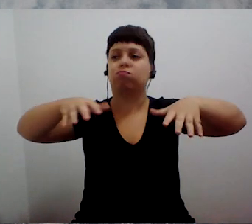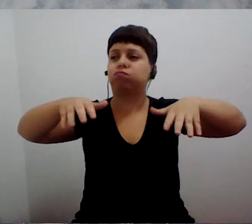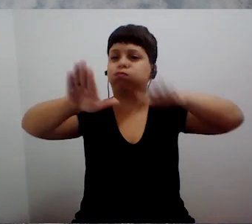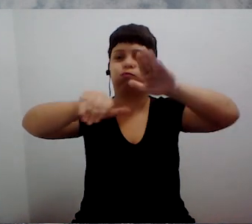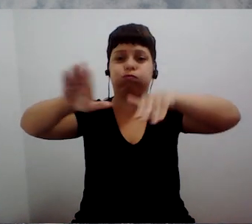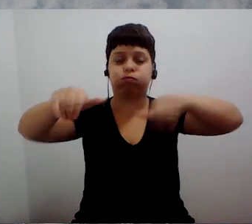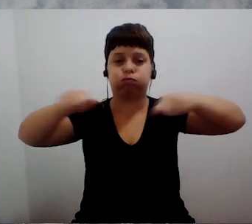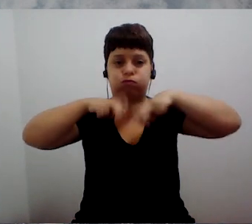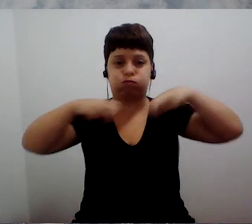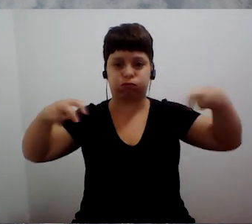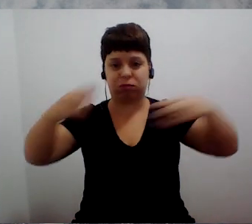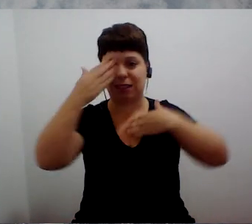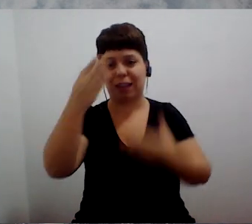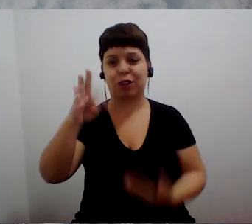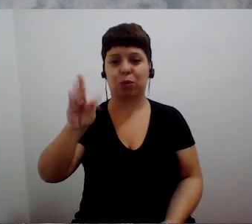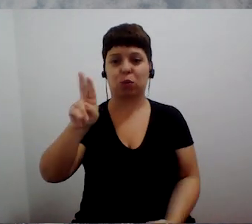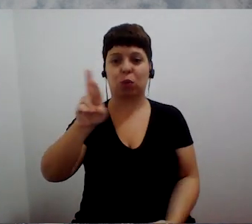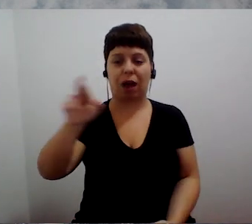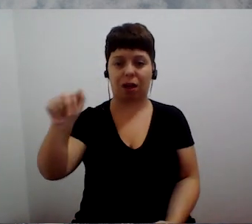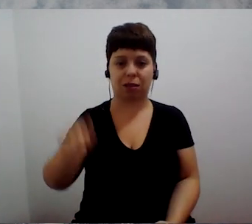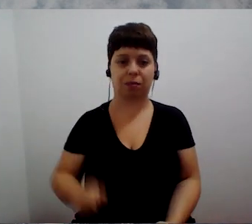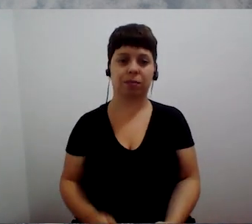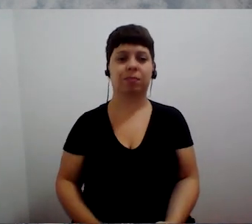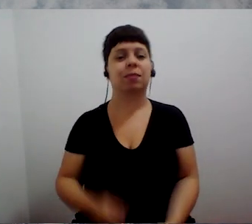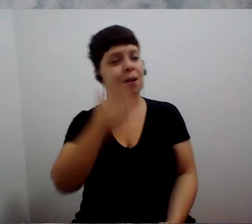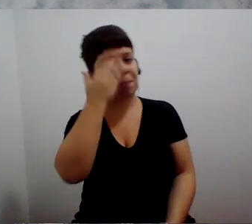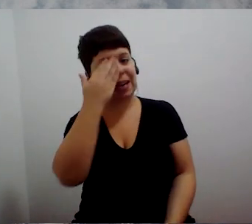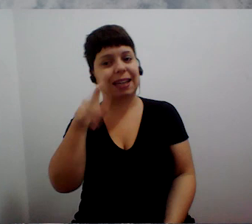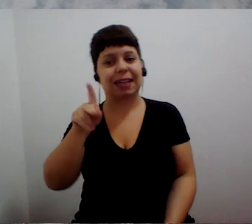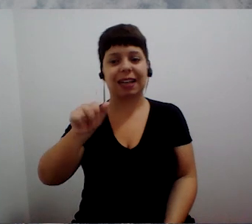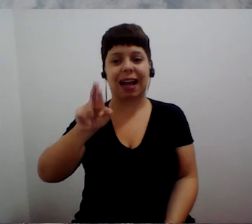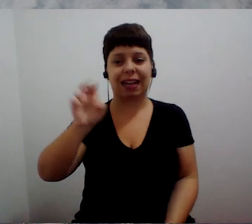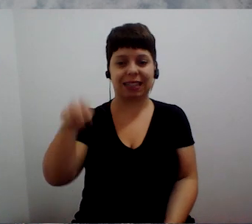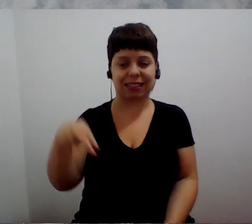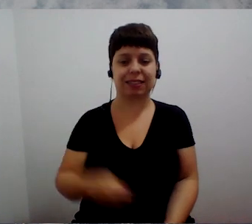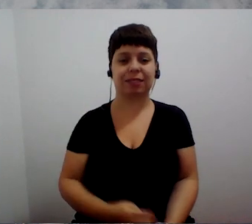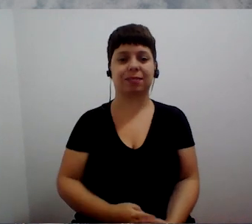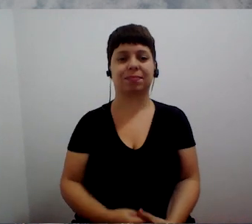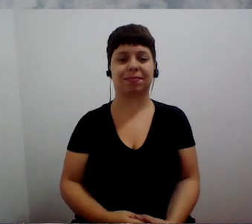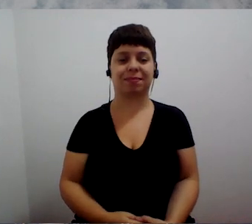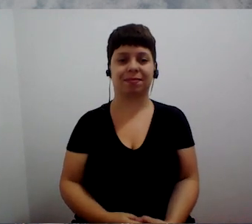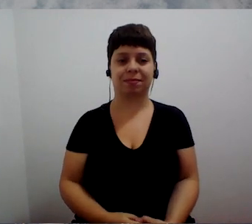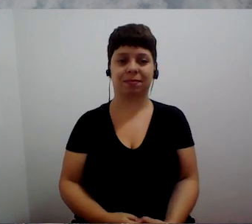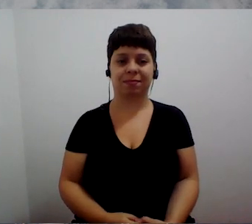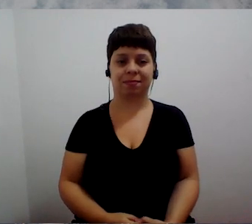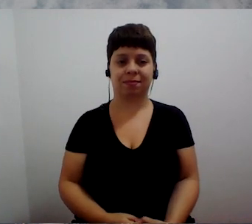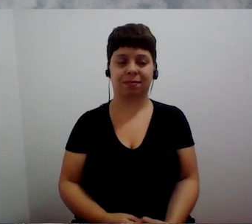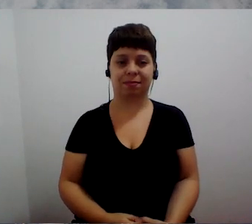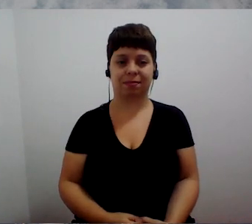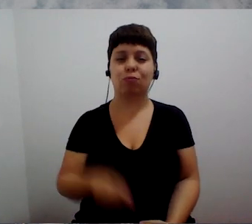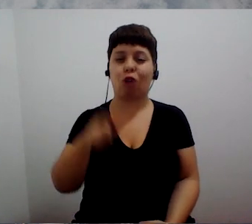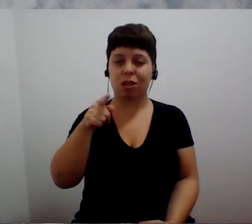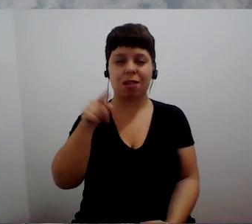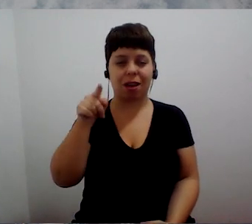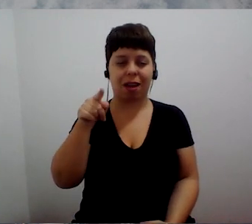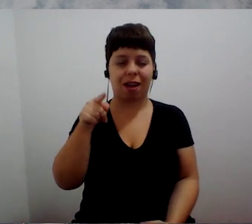That's my statement. Thank you, Tuva. Thank you, Karen. Thank you. When I see your words, I